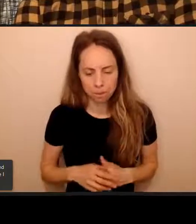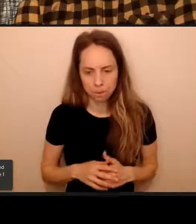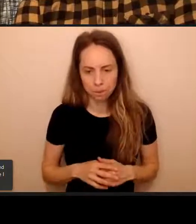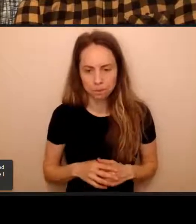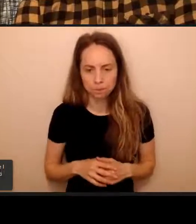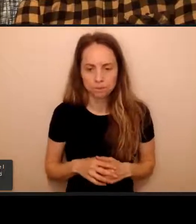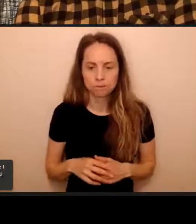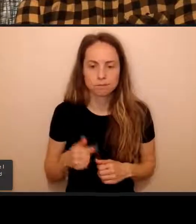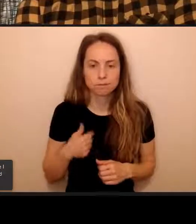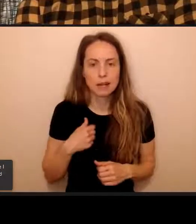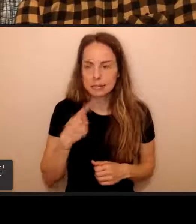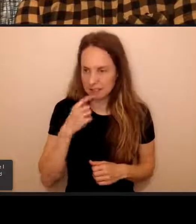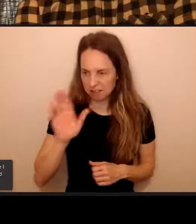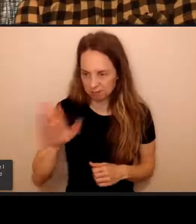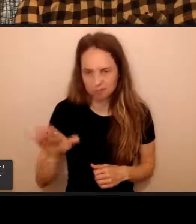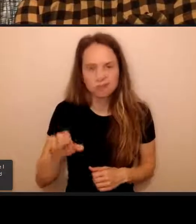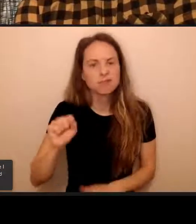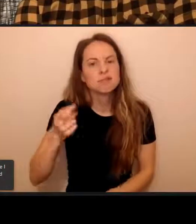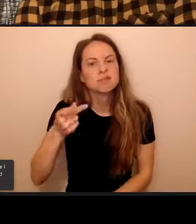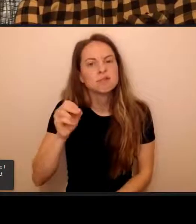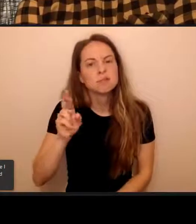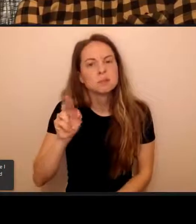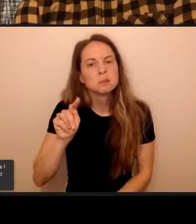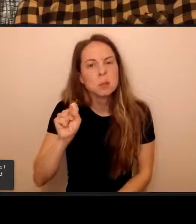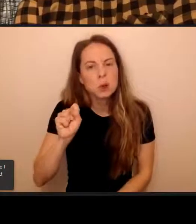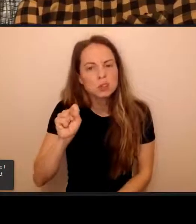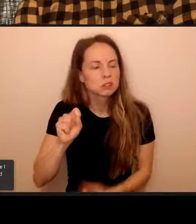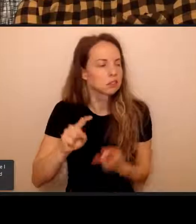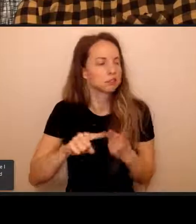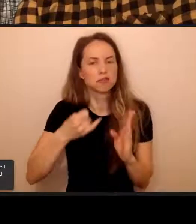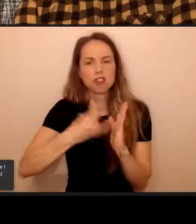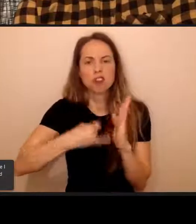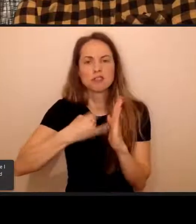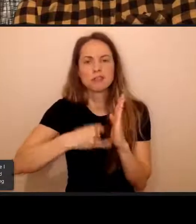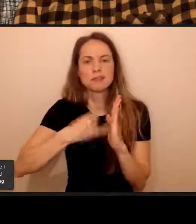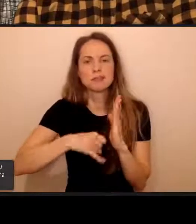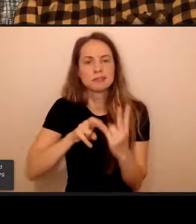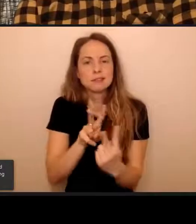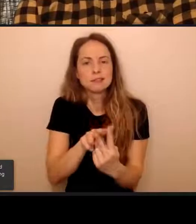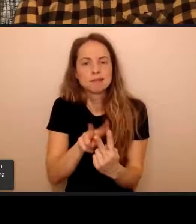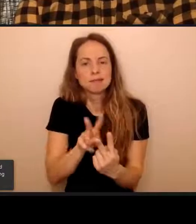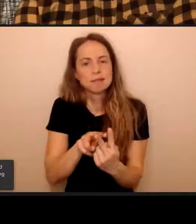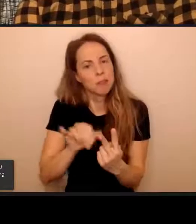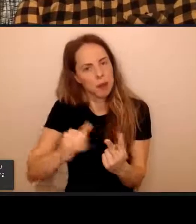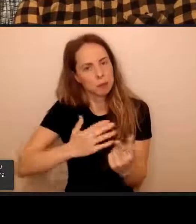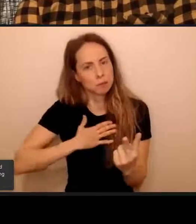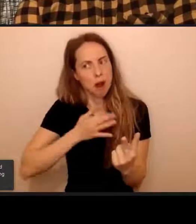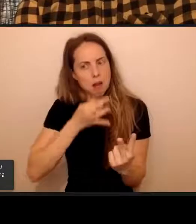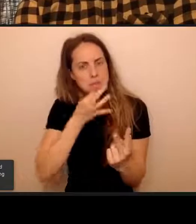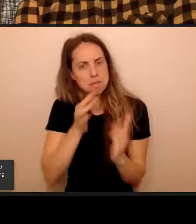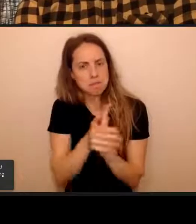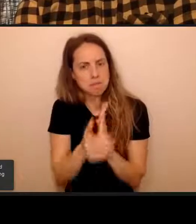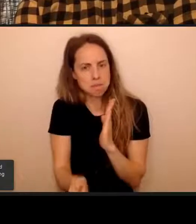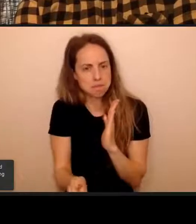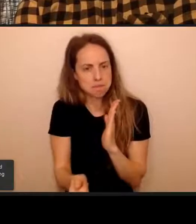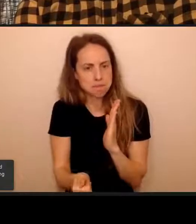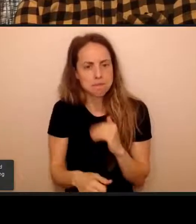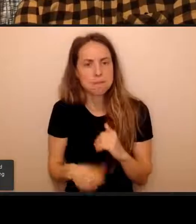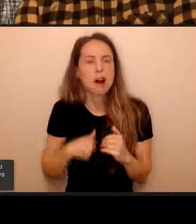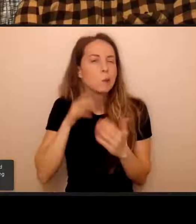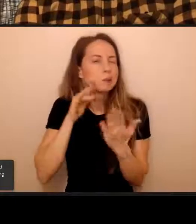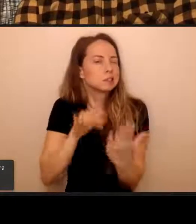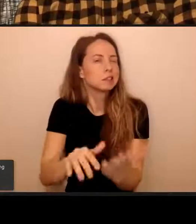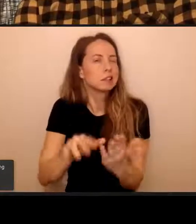told her sports and the arts because I was studying visual arts. So that was one of my areas